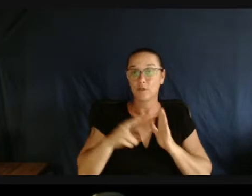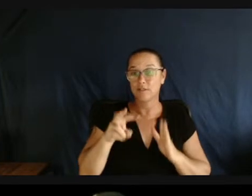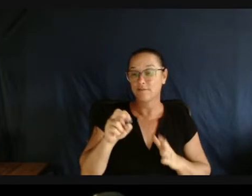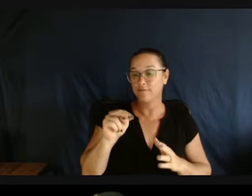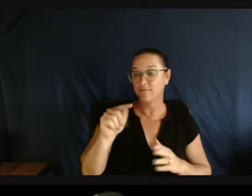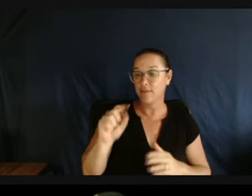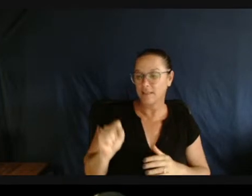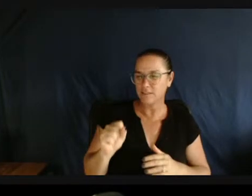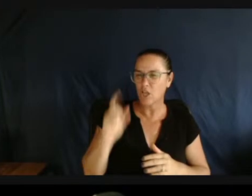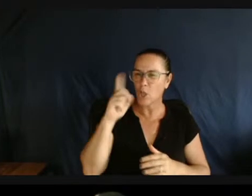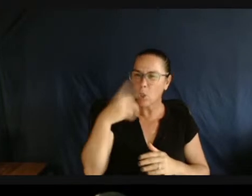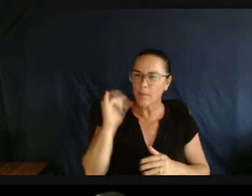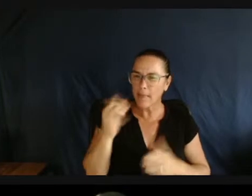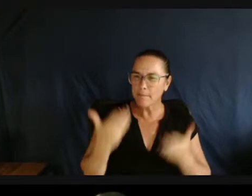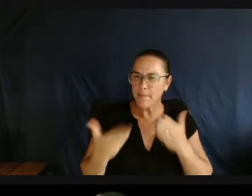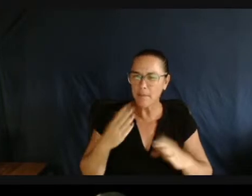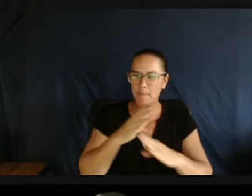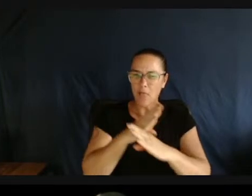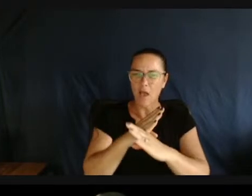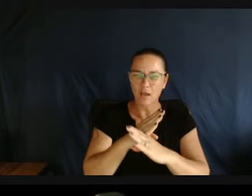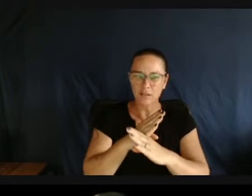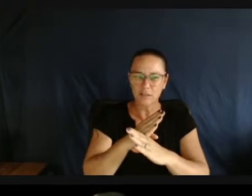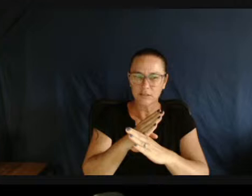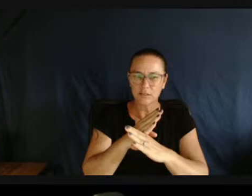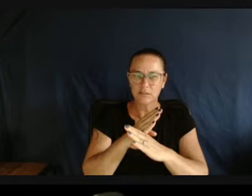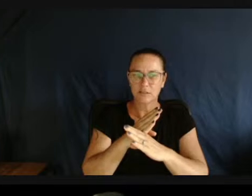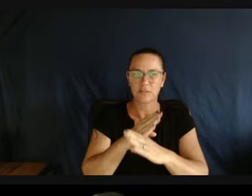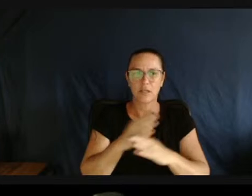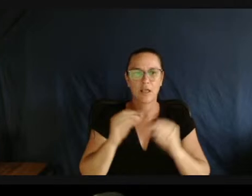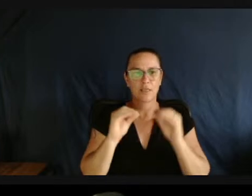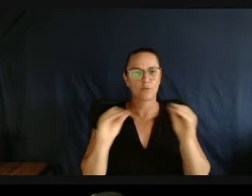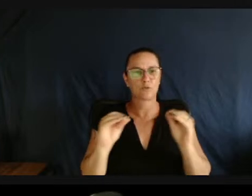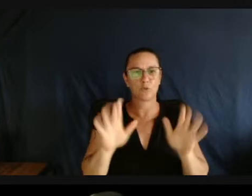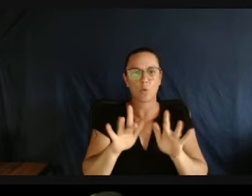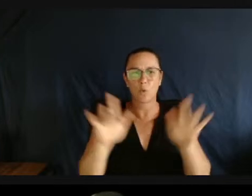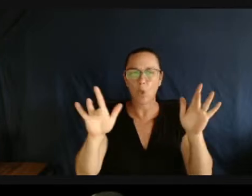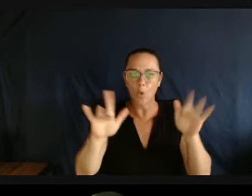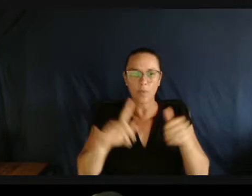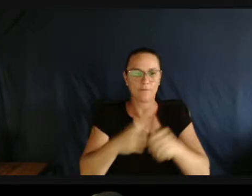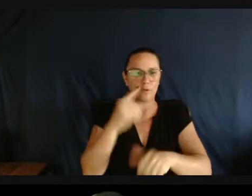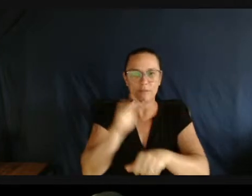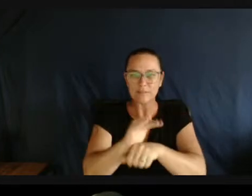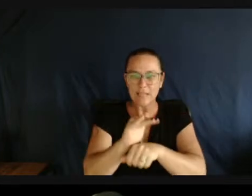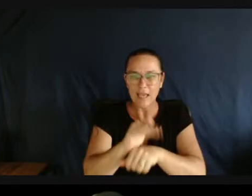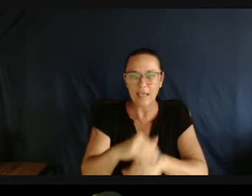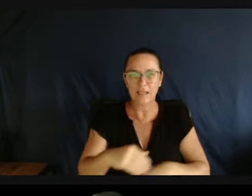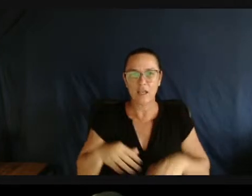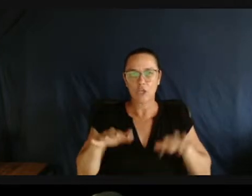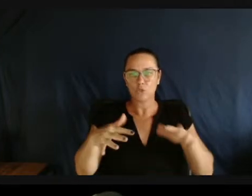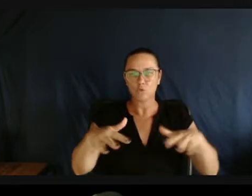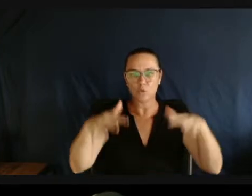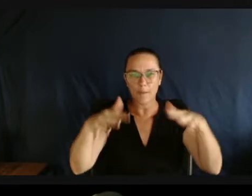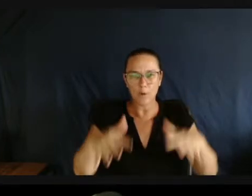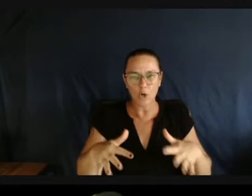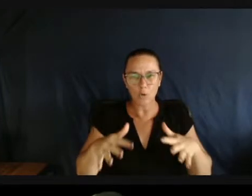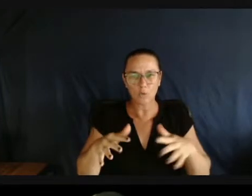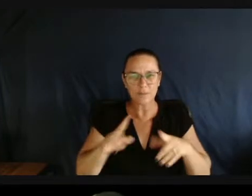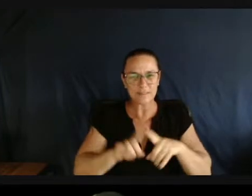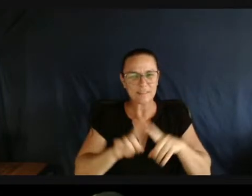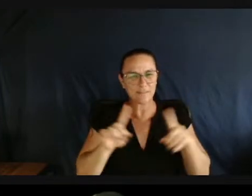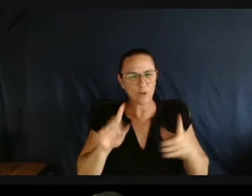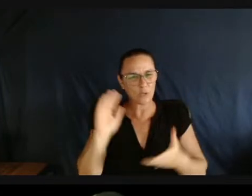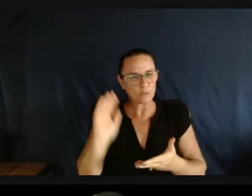were blocked. There was no glow that first night. The tremor was looking different and was much reduced as